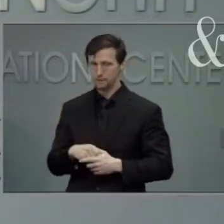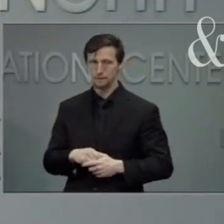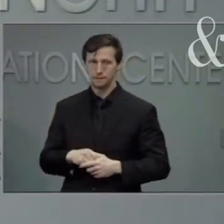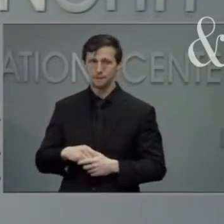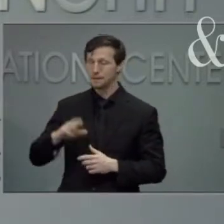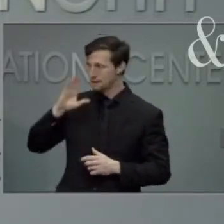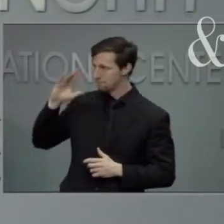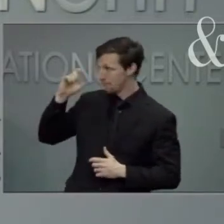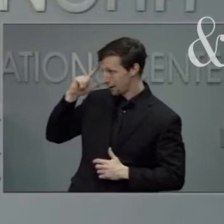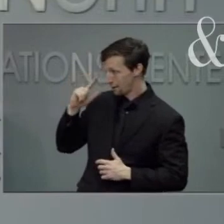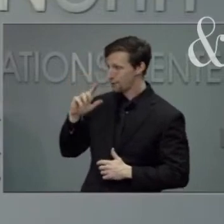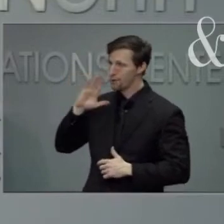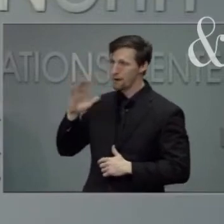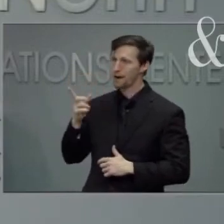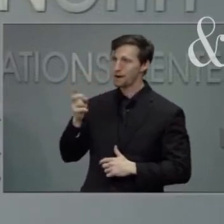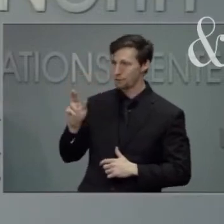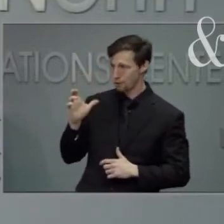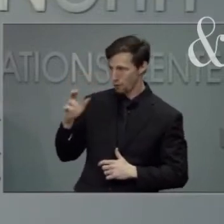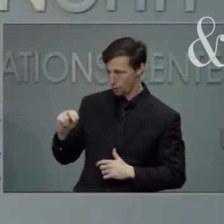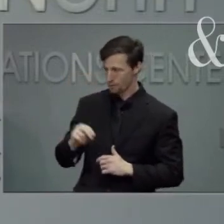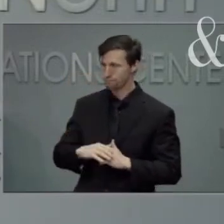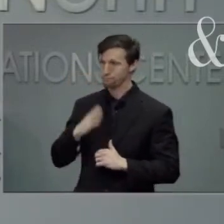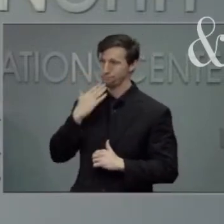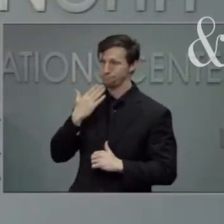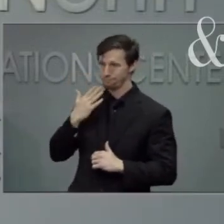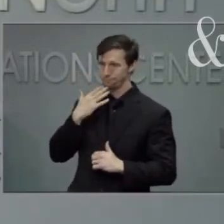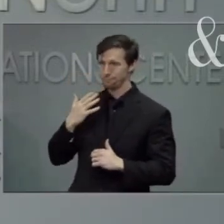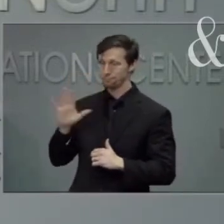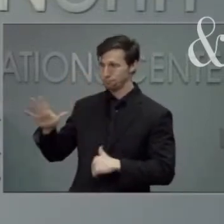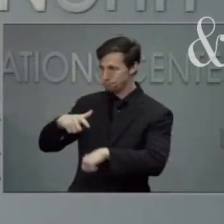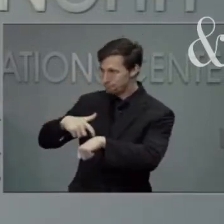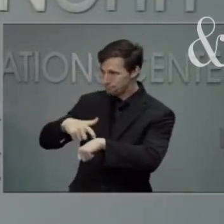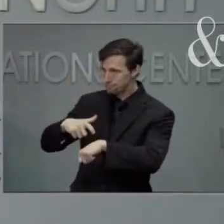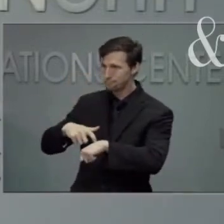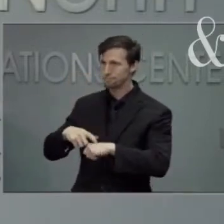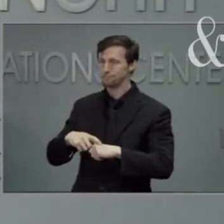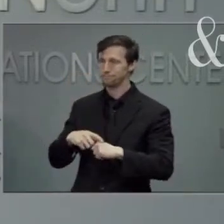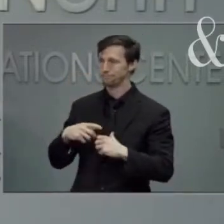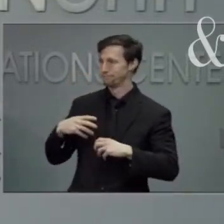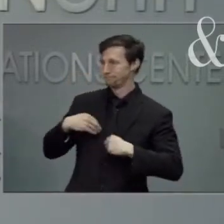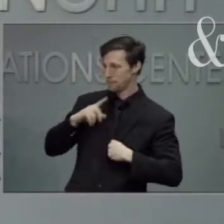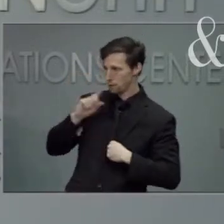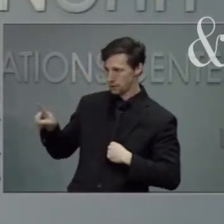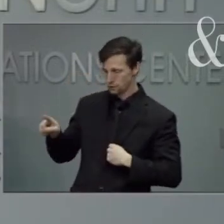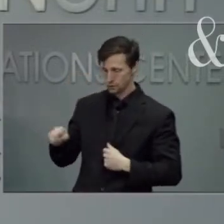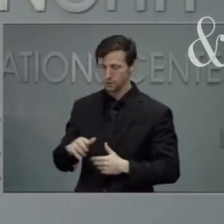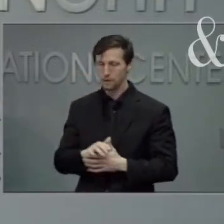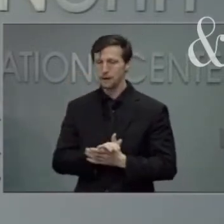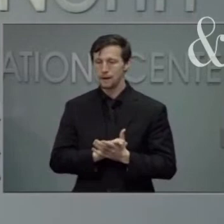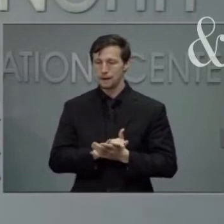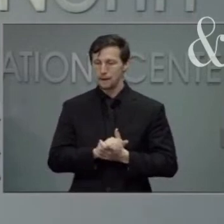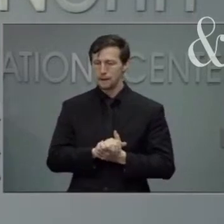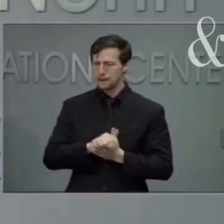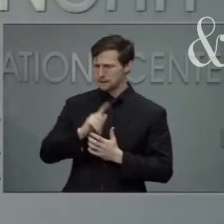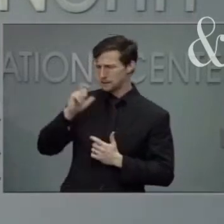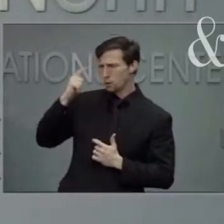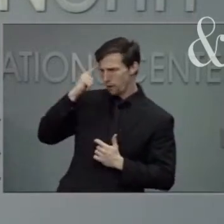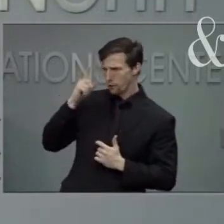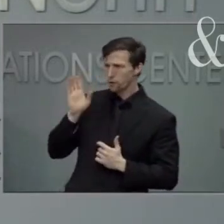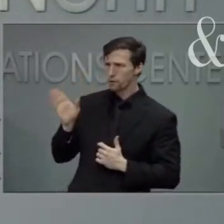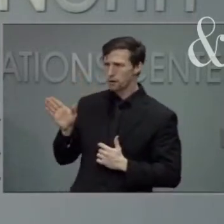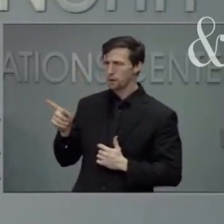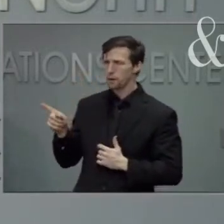Hi, Governor. Hi, Dr. Cohen. Thanks so much for the time and taking this question from me. Governor, as you know,